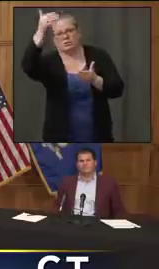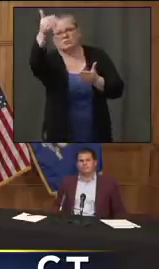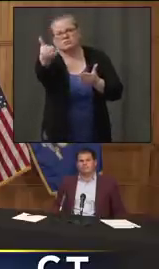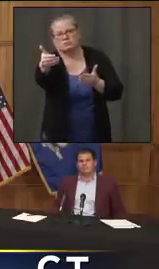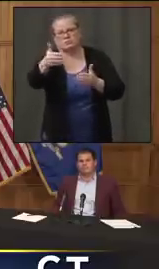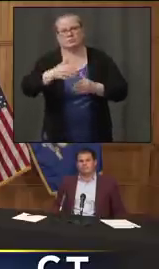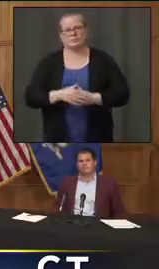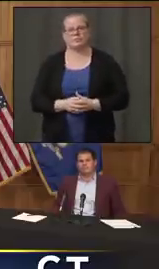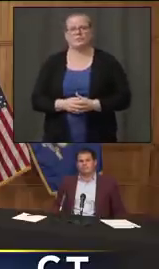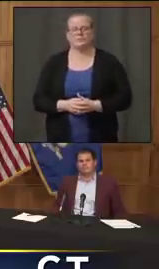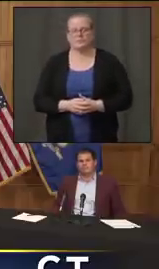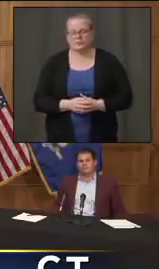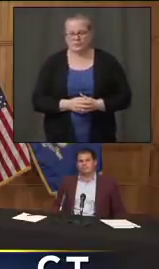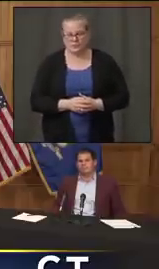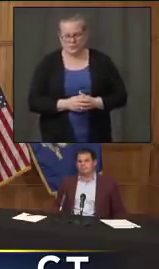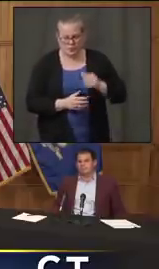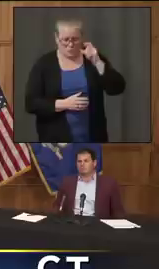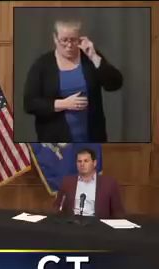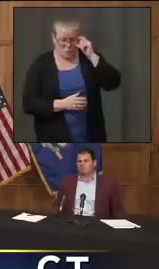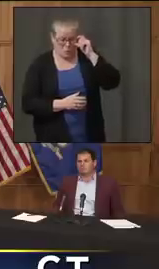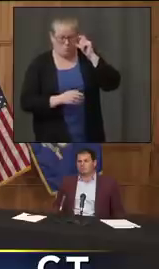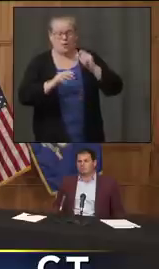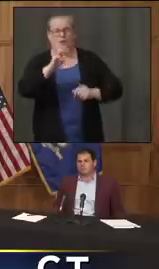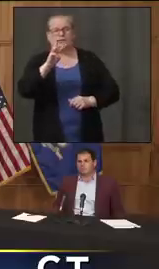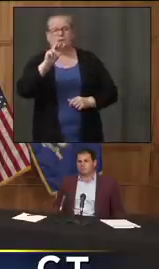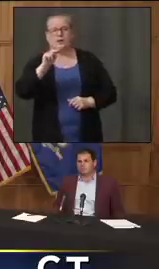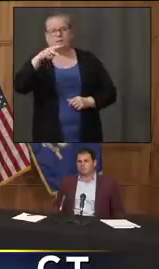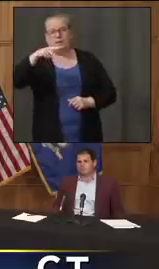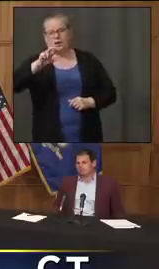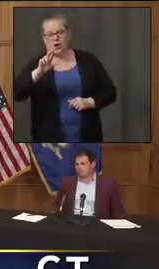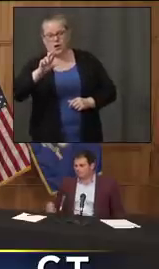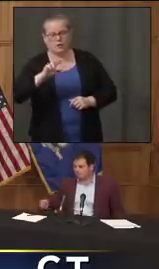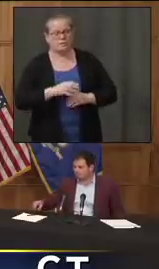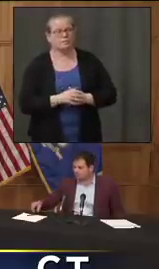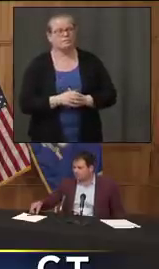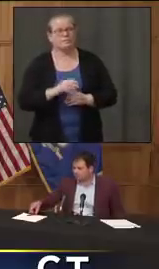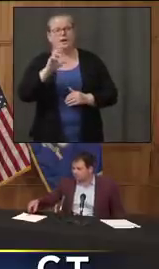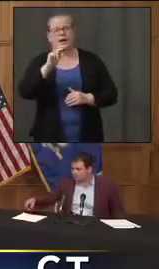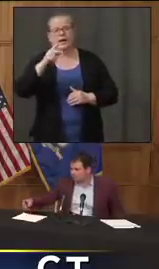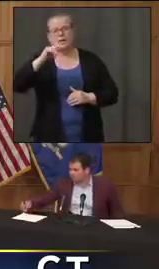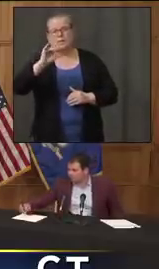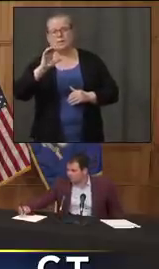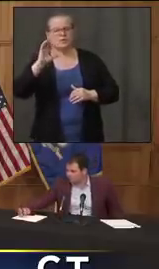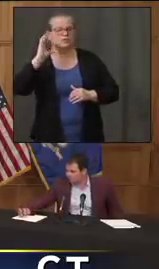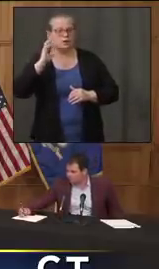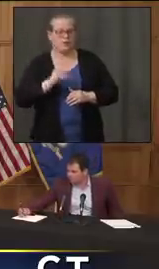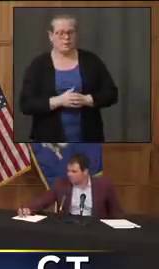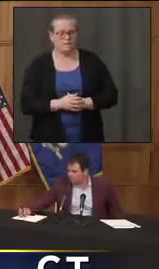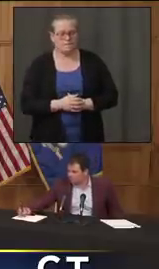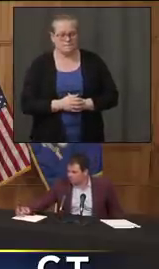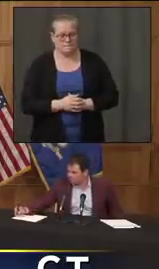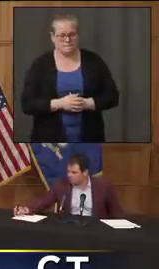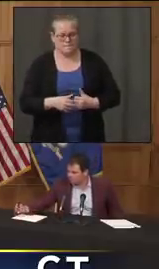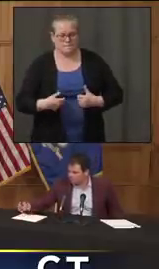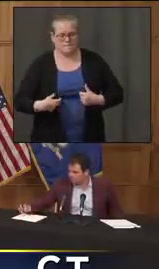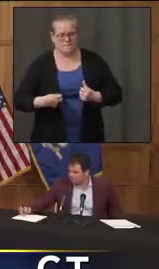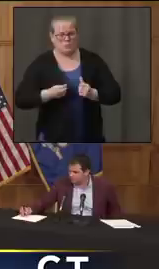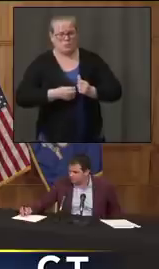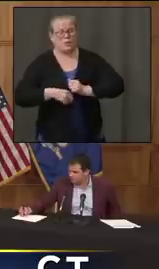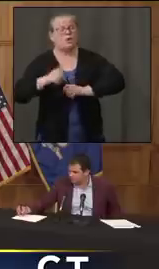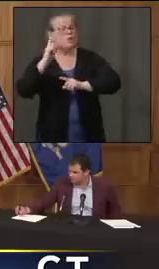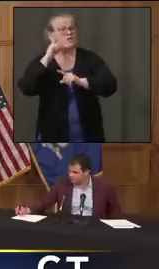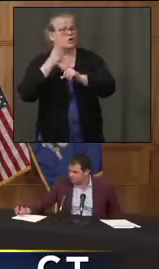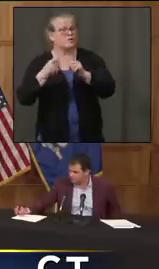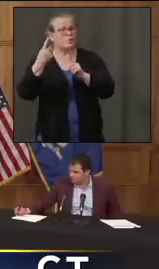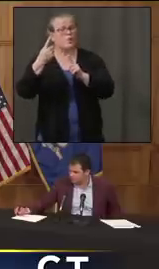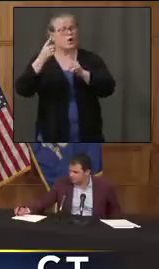Allie Wachowski for WNPR. We heard from a listener, she doesn't fall into that category of being at risk or over the